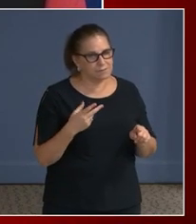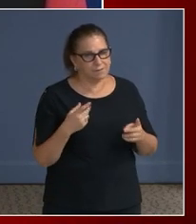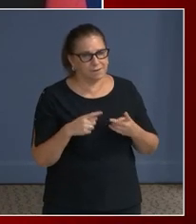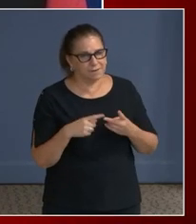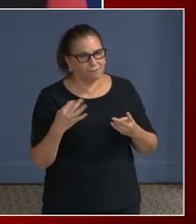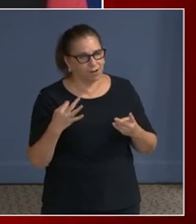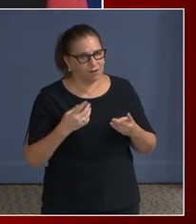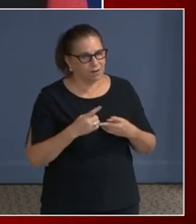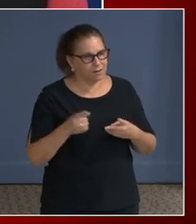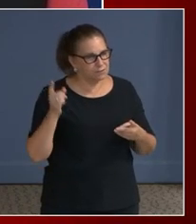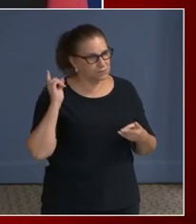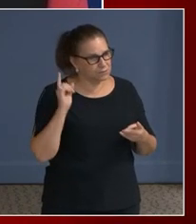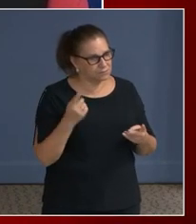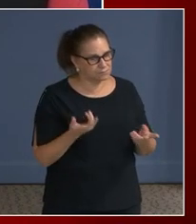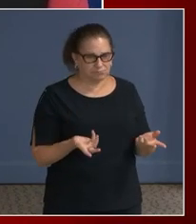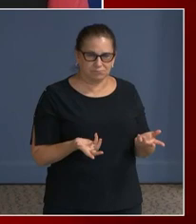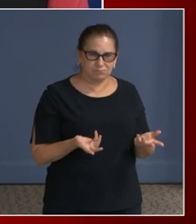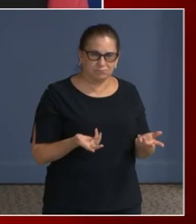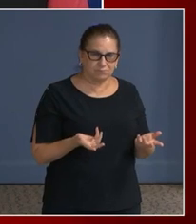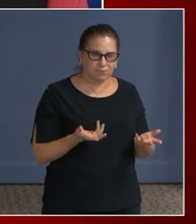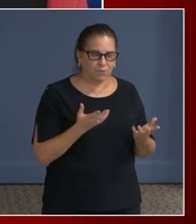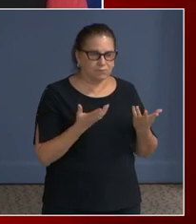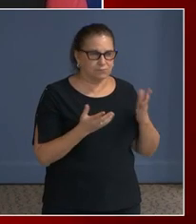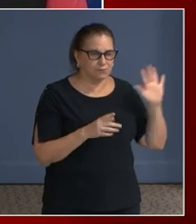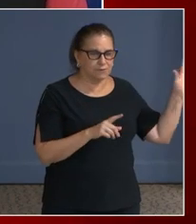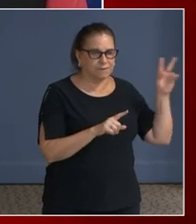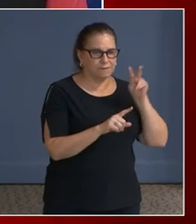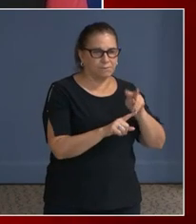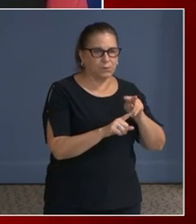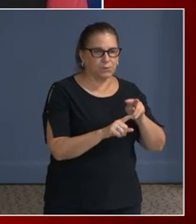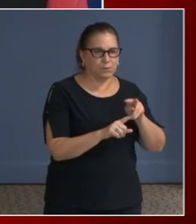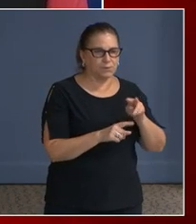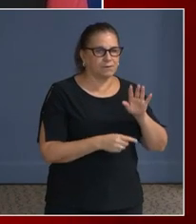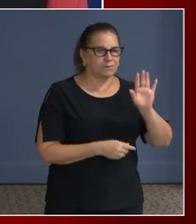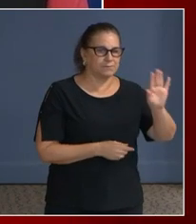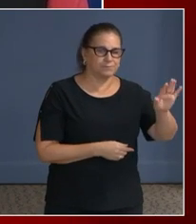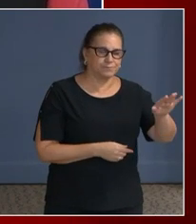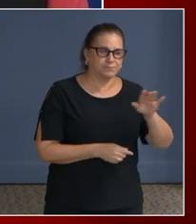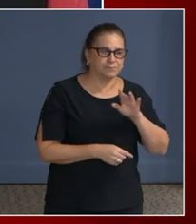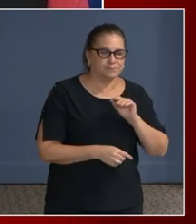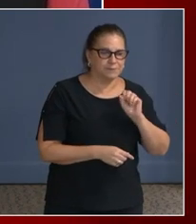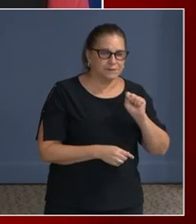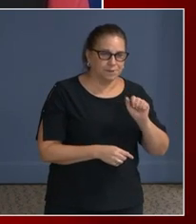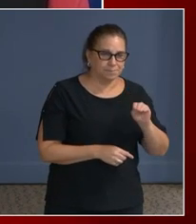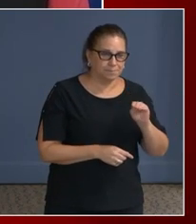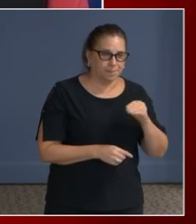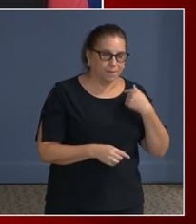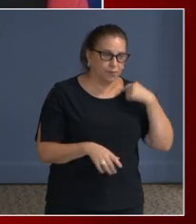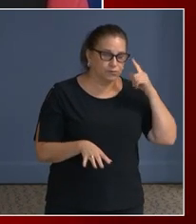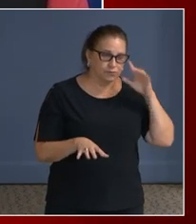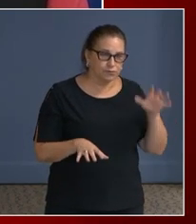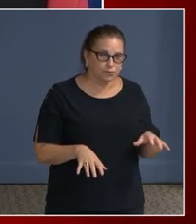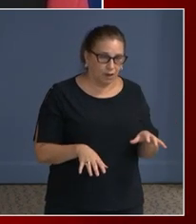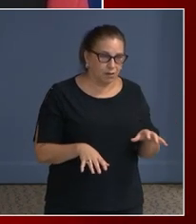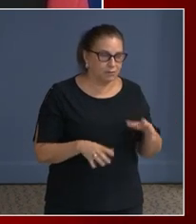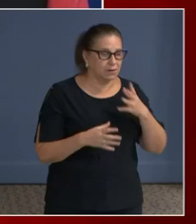interested in your view on this. Well, Sam, certainly we're shocked and